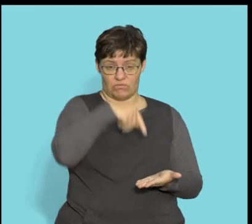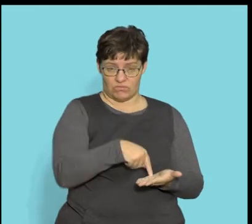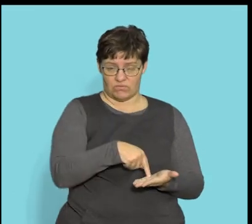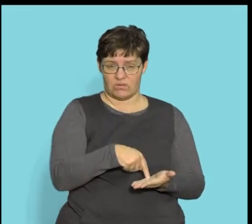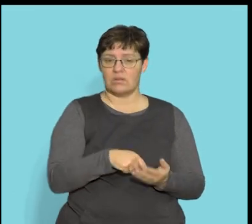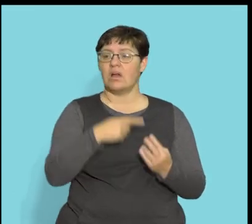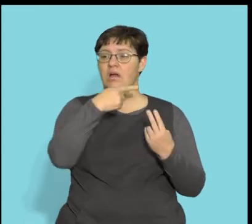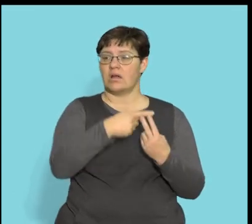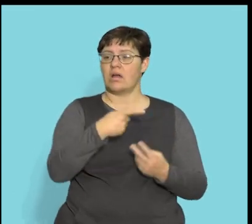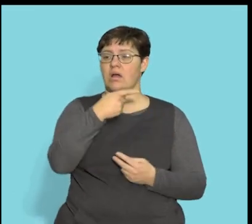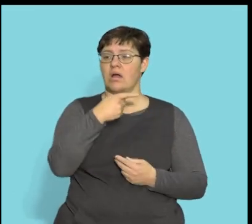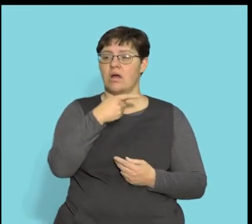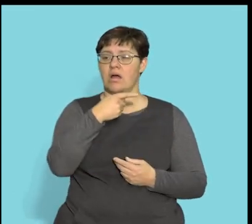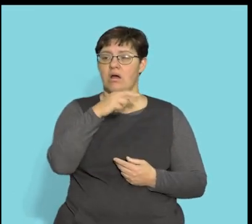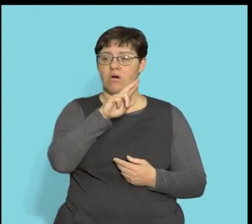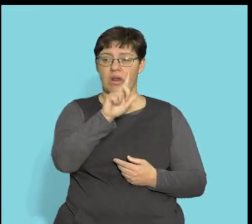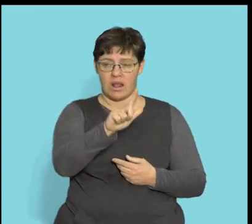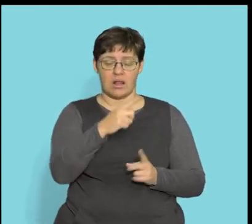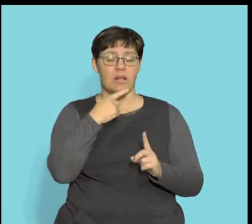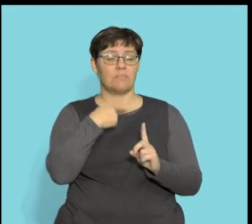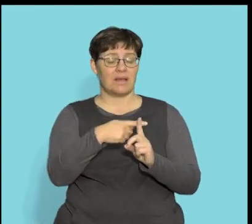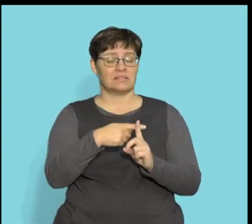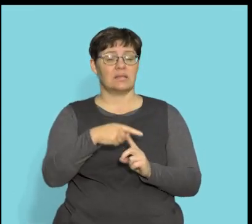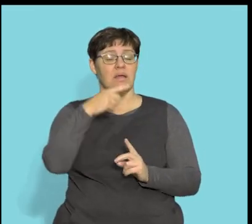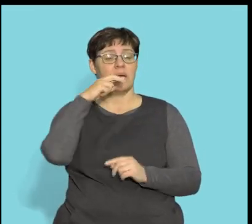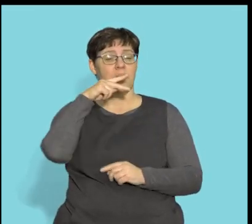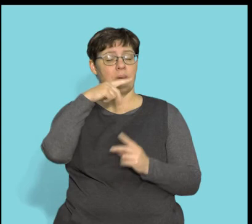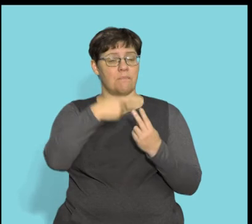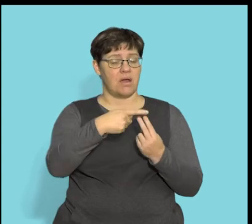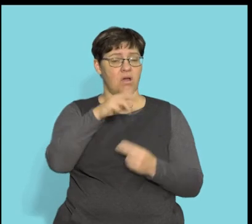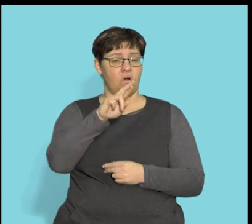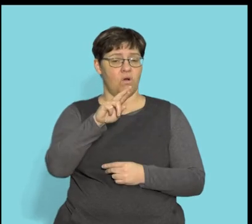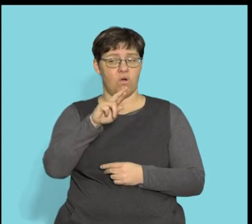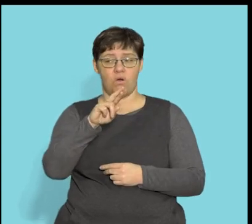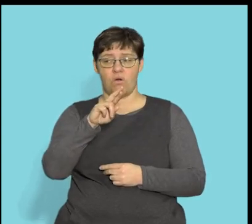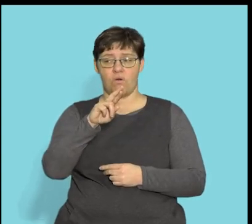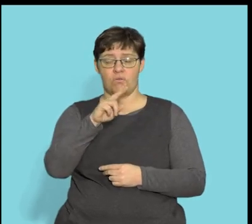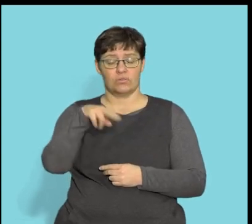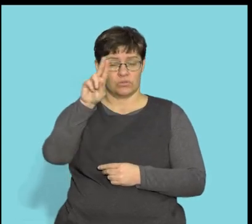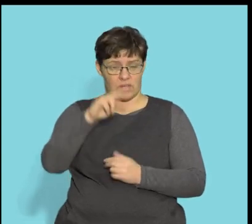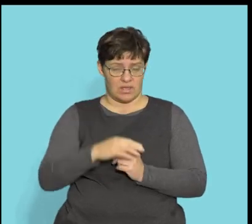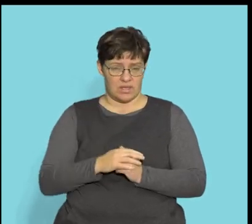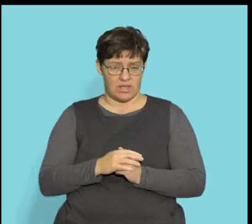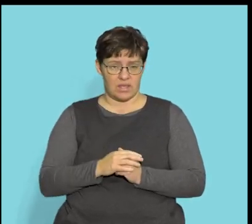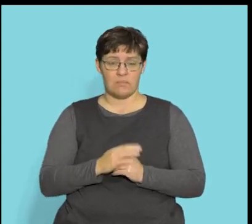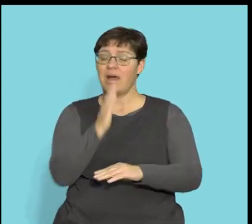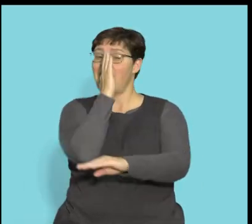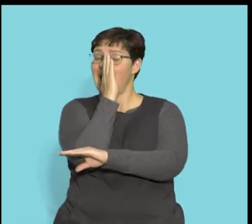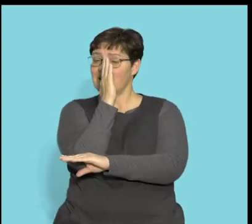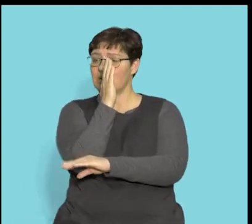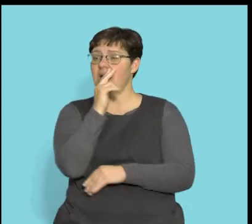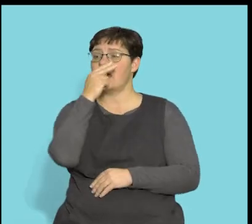the cone is equal to pi rl plus pi r squared. But my new height